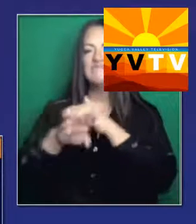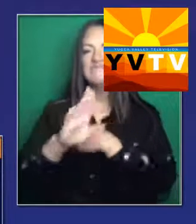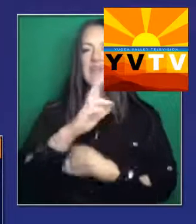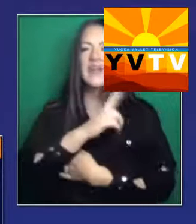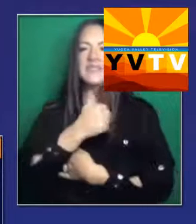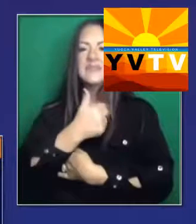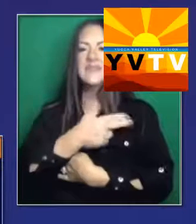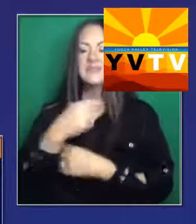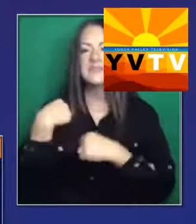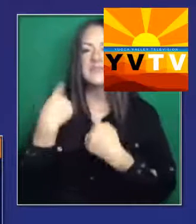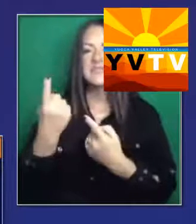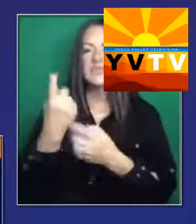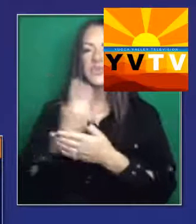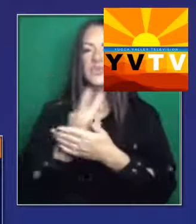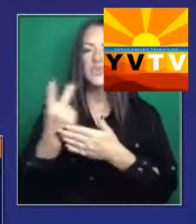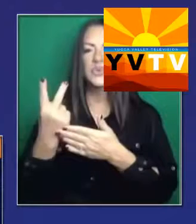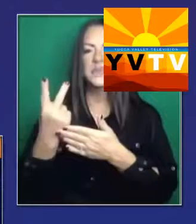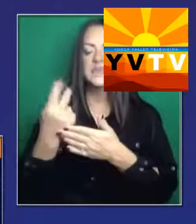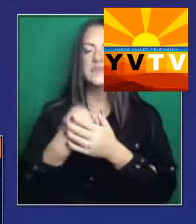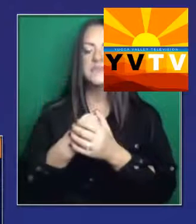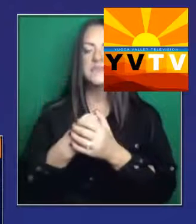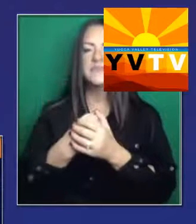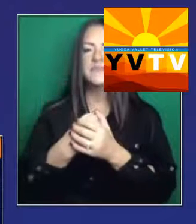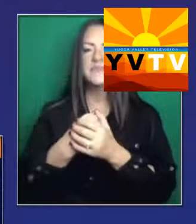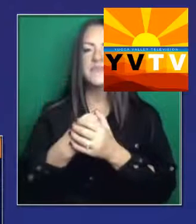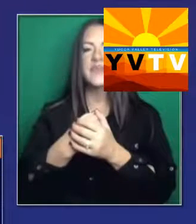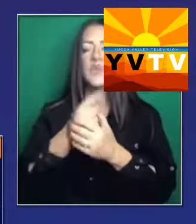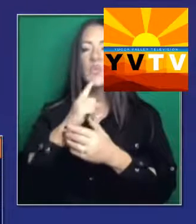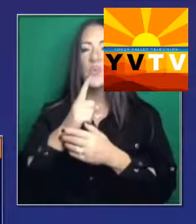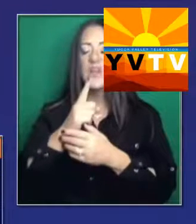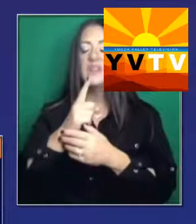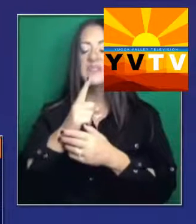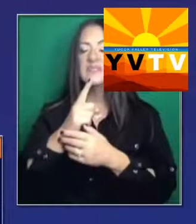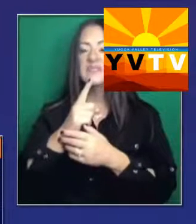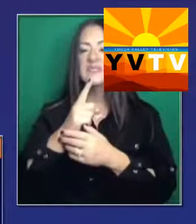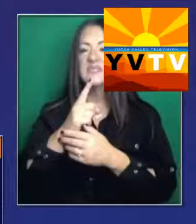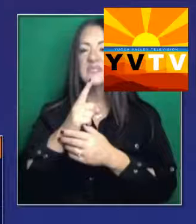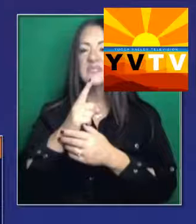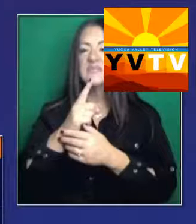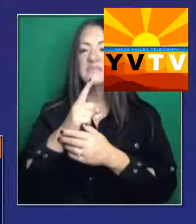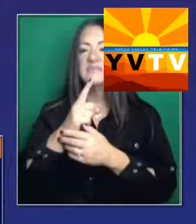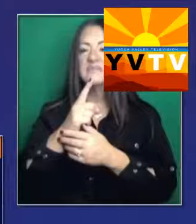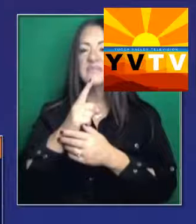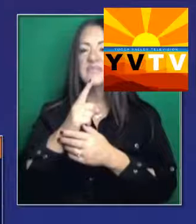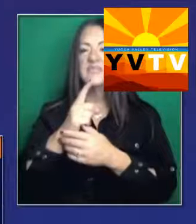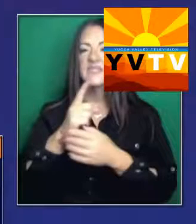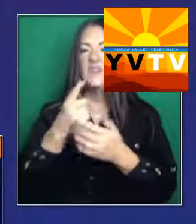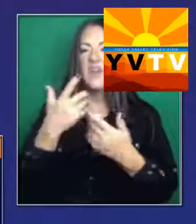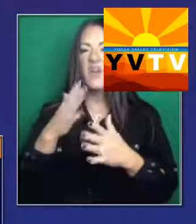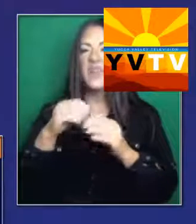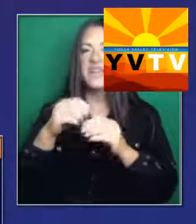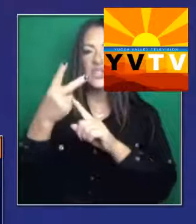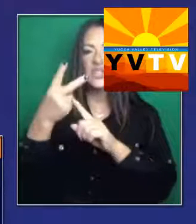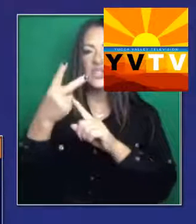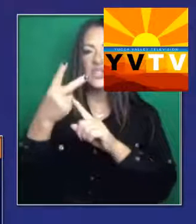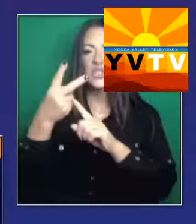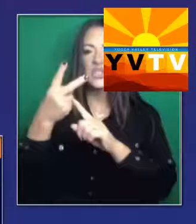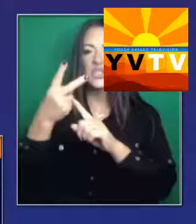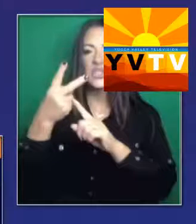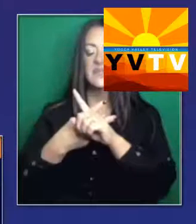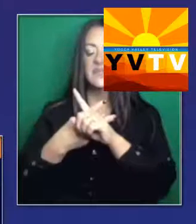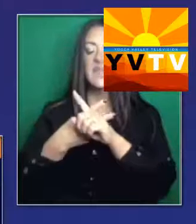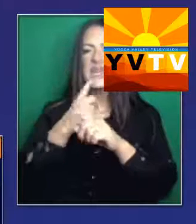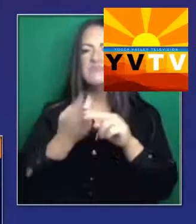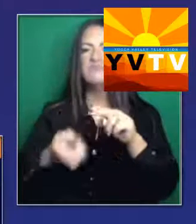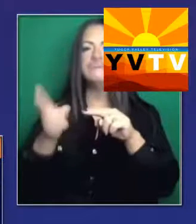reality. On hospitalizations, we've seen a 7-fold increase in just 2 months. On ICU admissions, we've